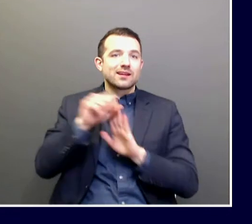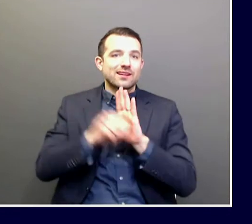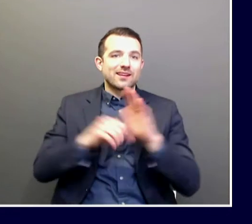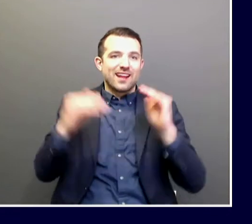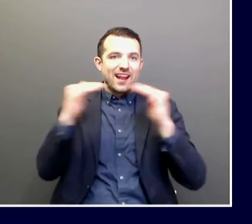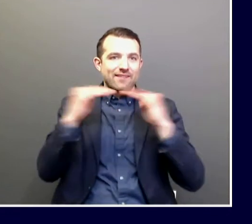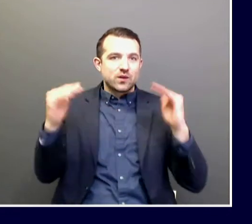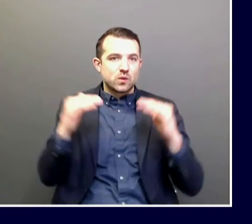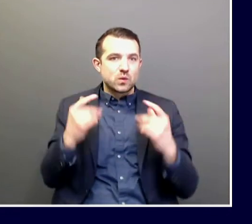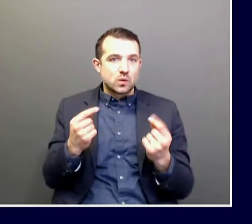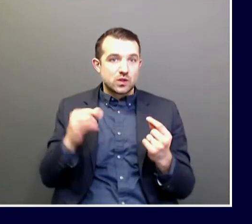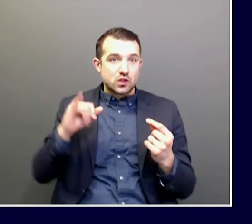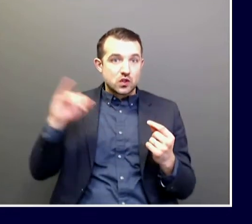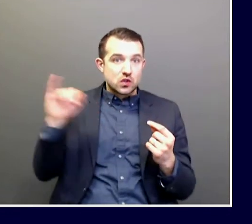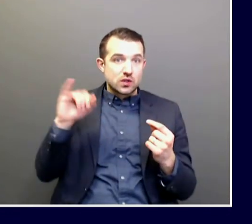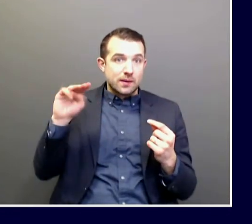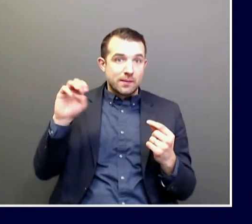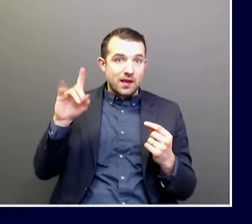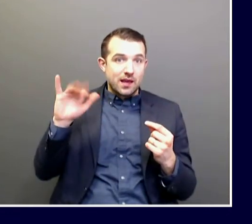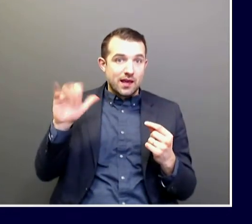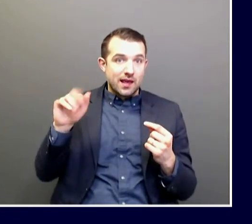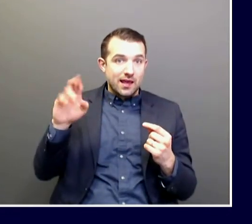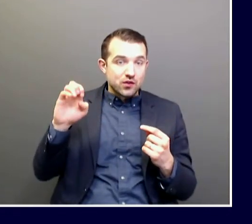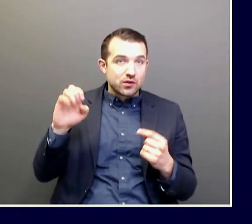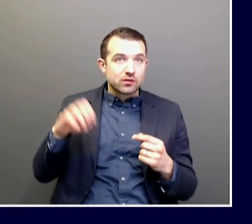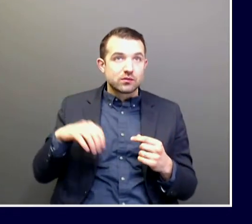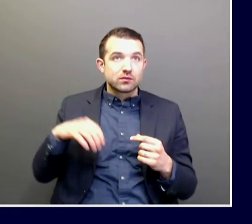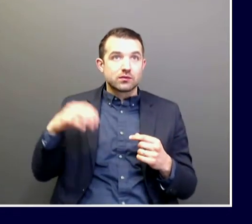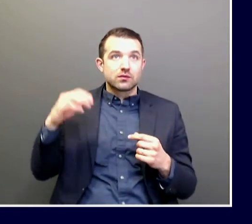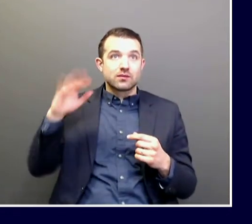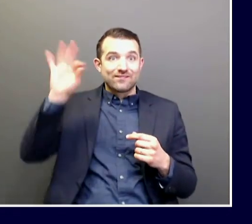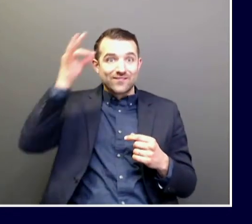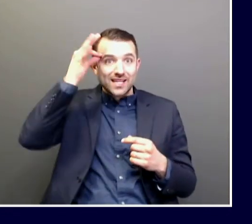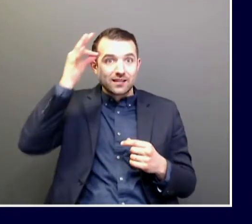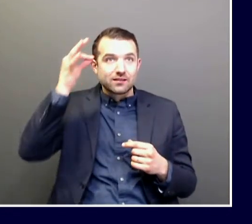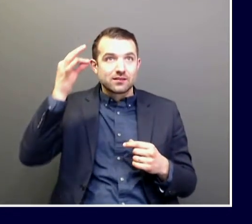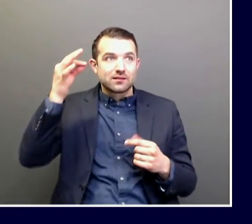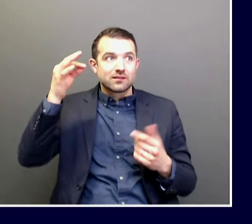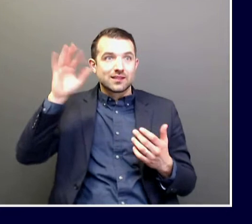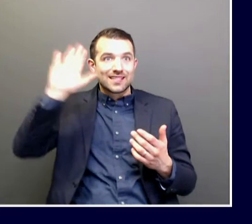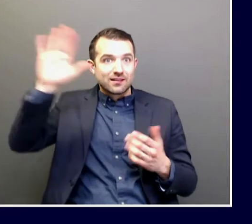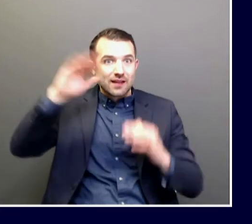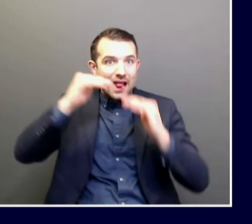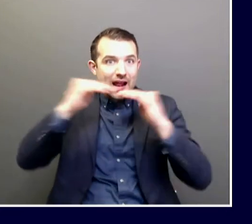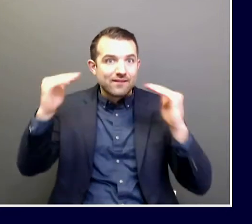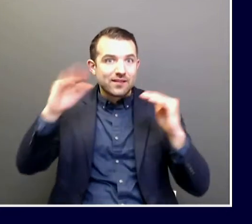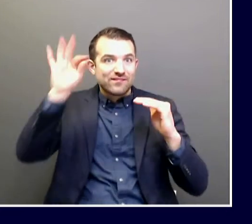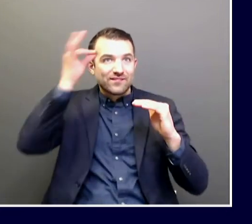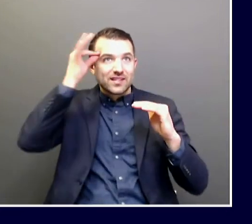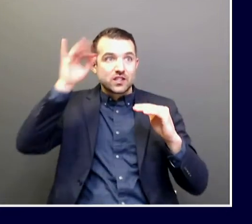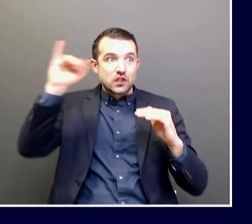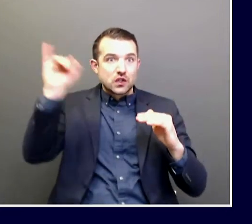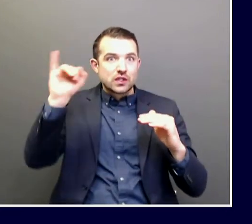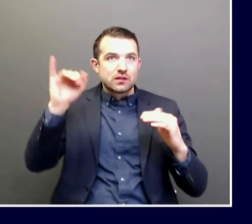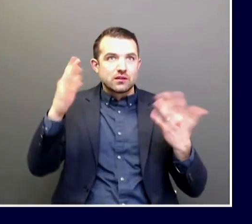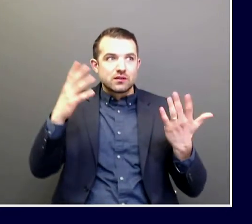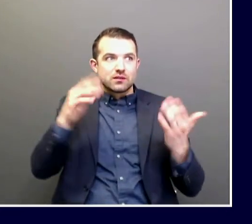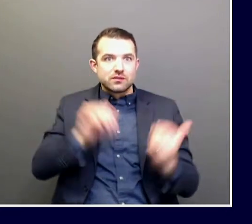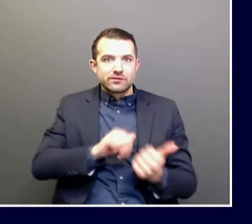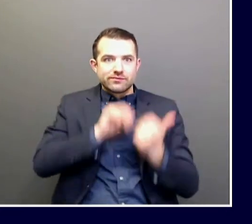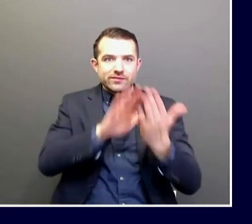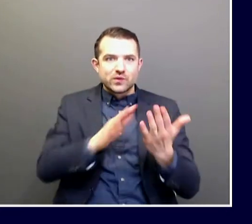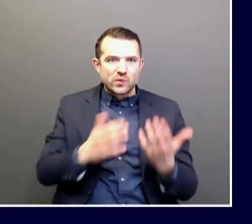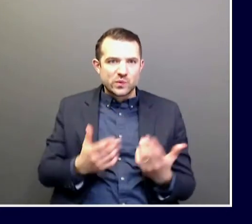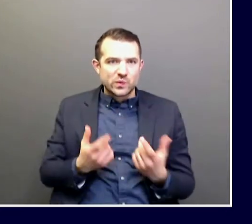and Medicaid policy tend to be set at the federal level. So we're exploring both what the state of Maine might be able to do in this regard to